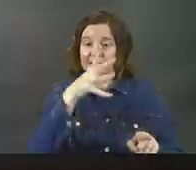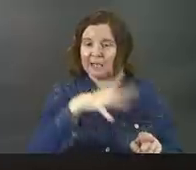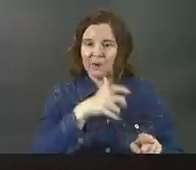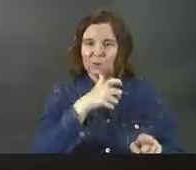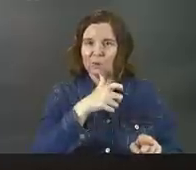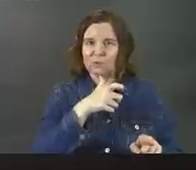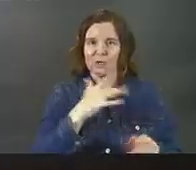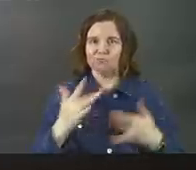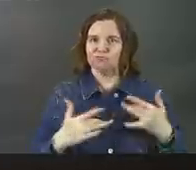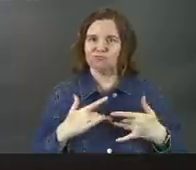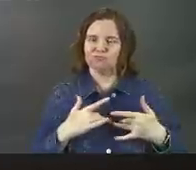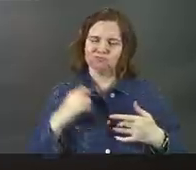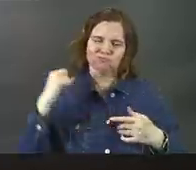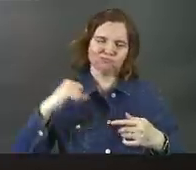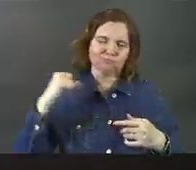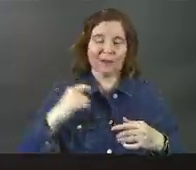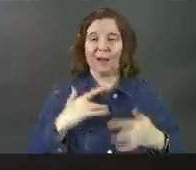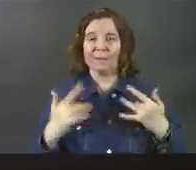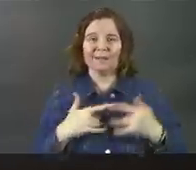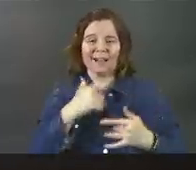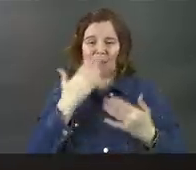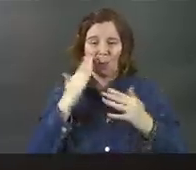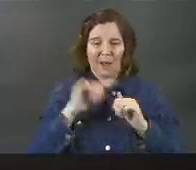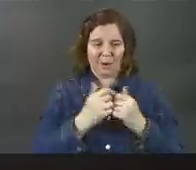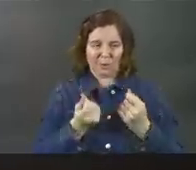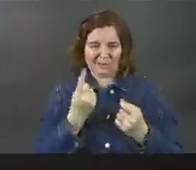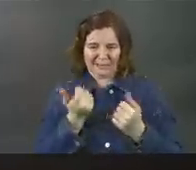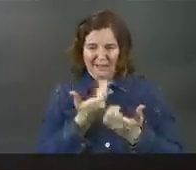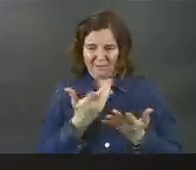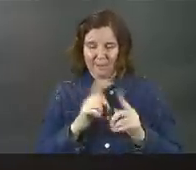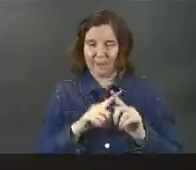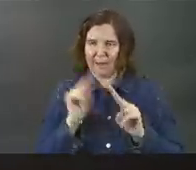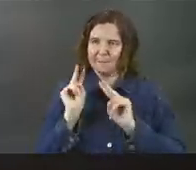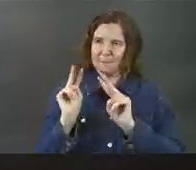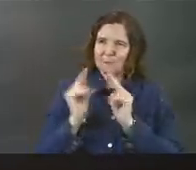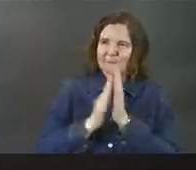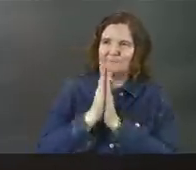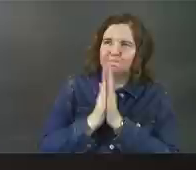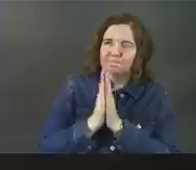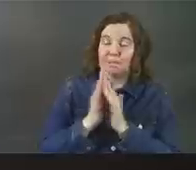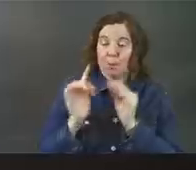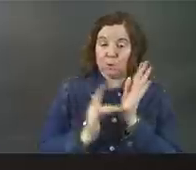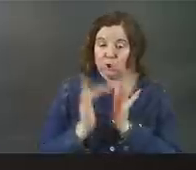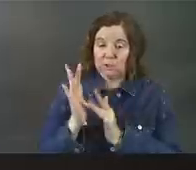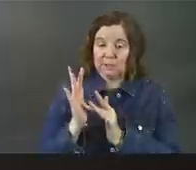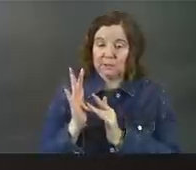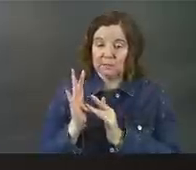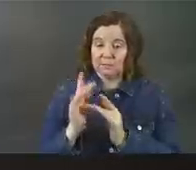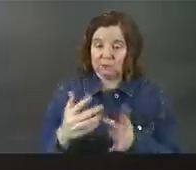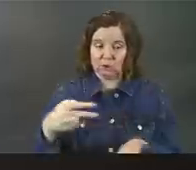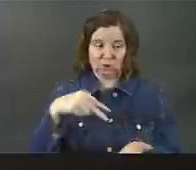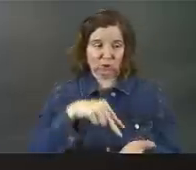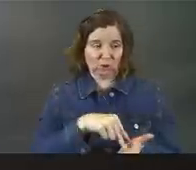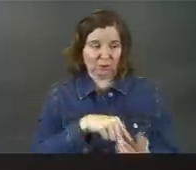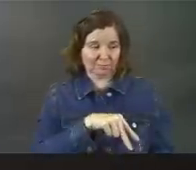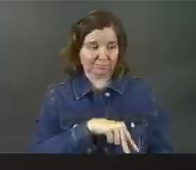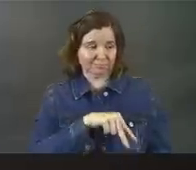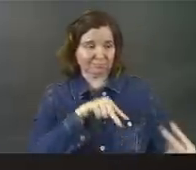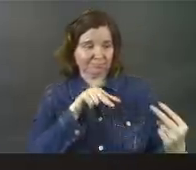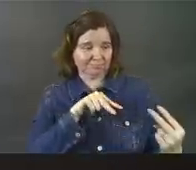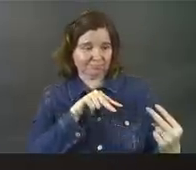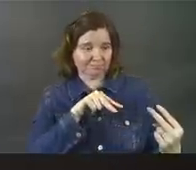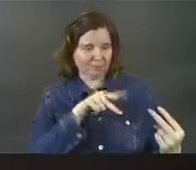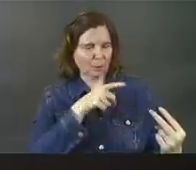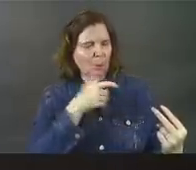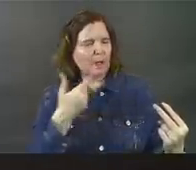guy who's just pumped. "I'm excited. I don't know how to interpret all this, but I'm looking forward to it." And when Jesus stood there, the Messiah, and looked